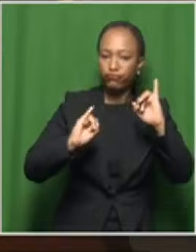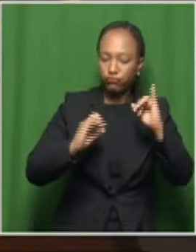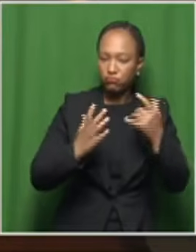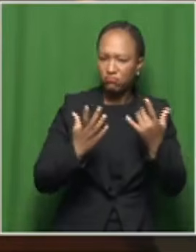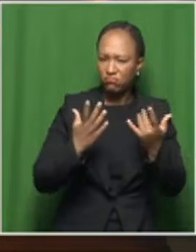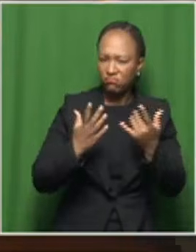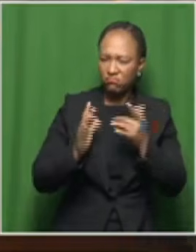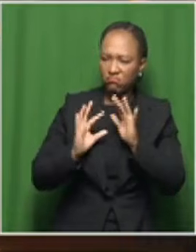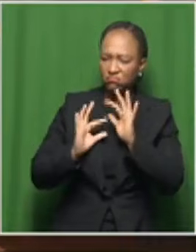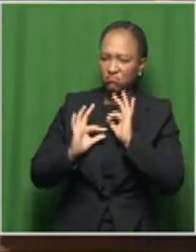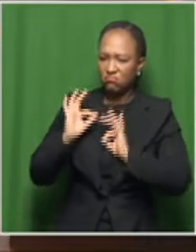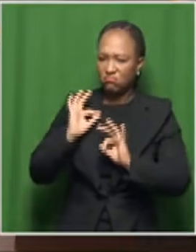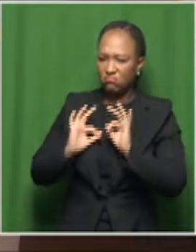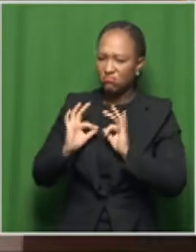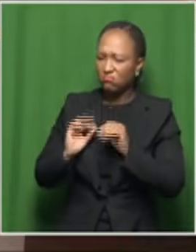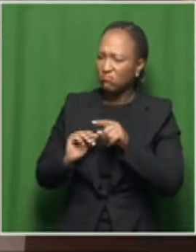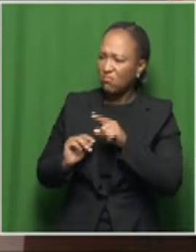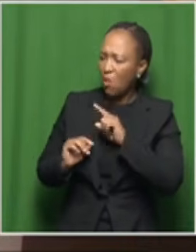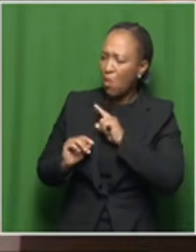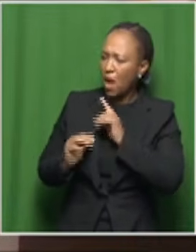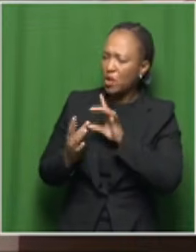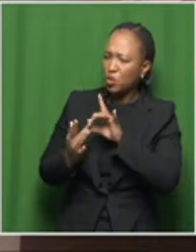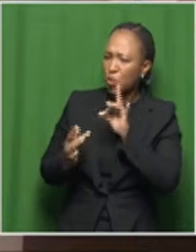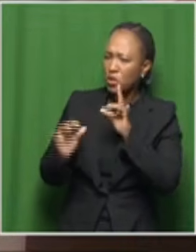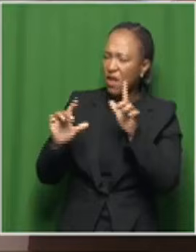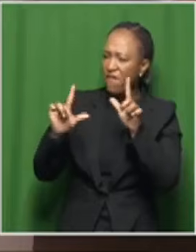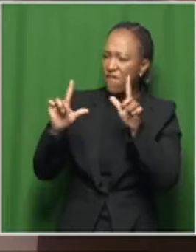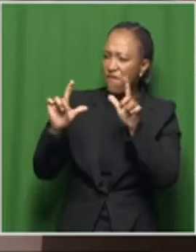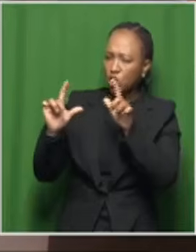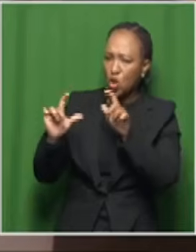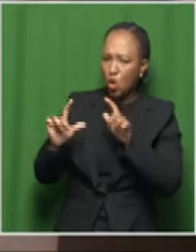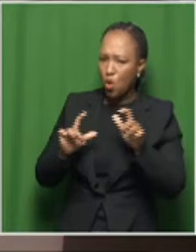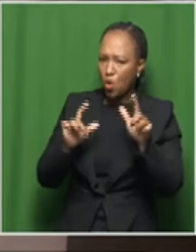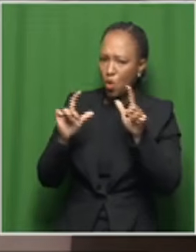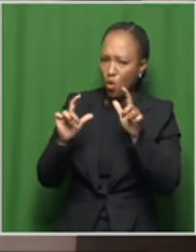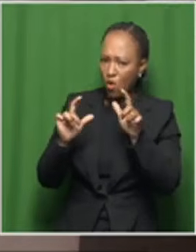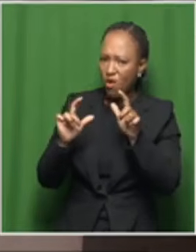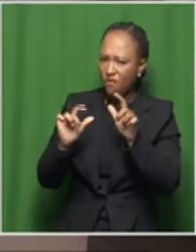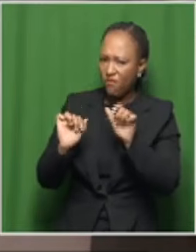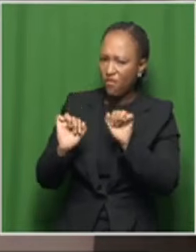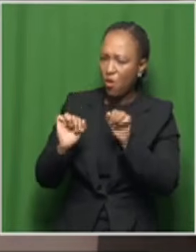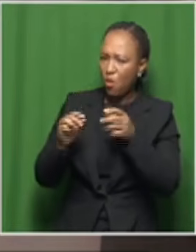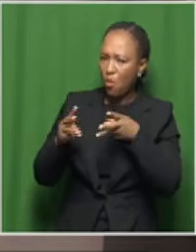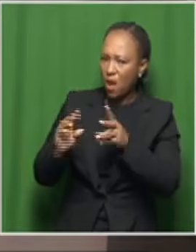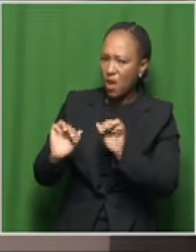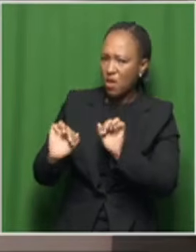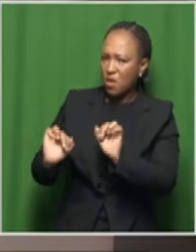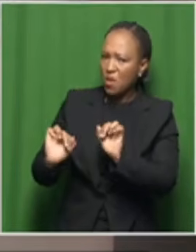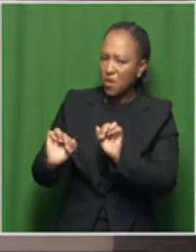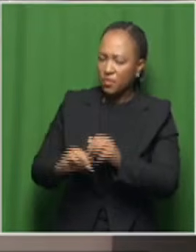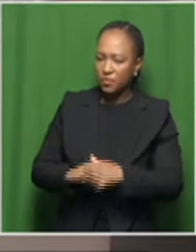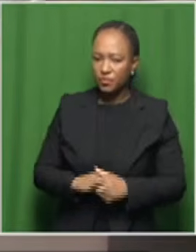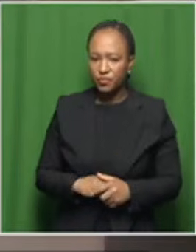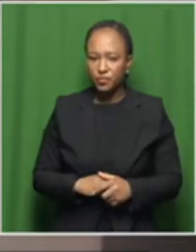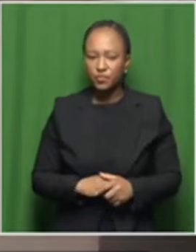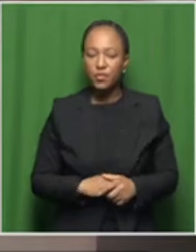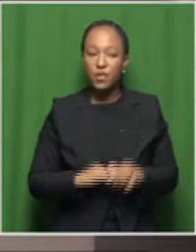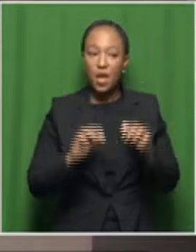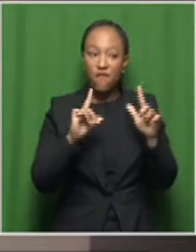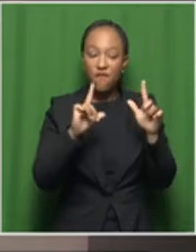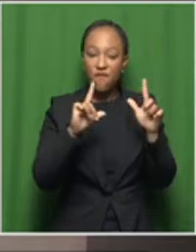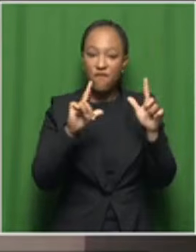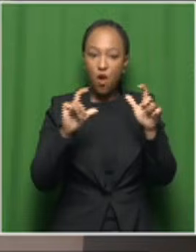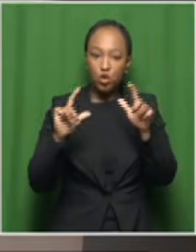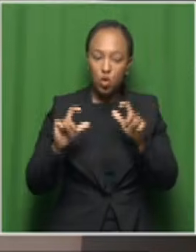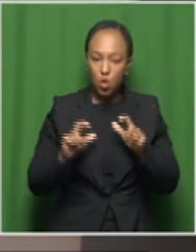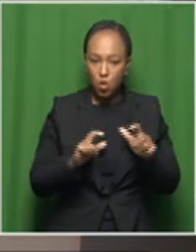how you would have gotten into this. Why did you choose photography as your medium? I chose photography as a medium because I believe that it tells stories